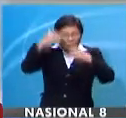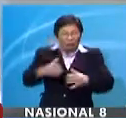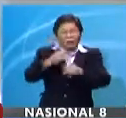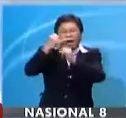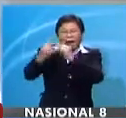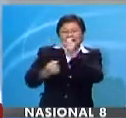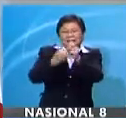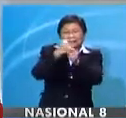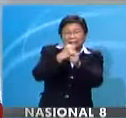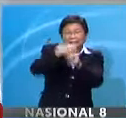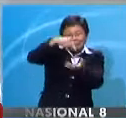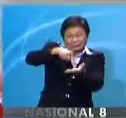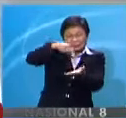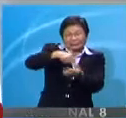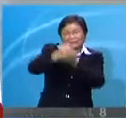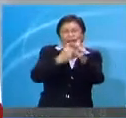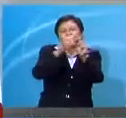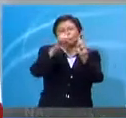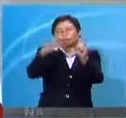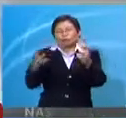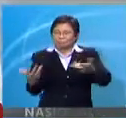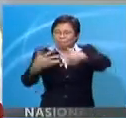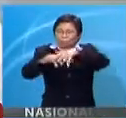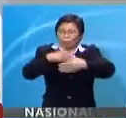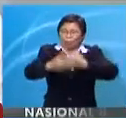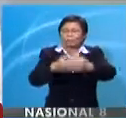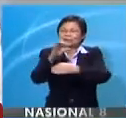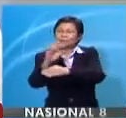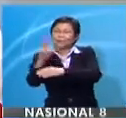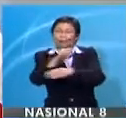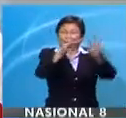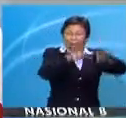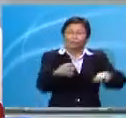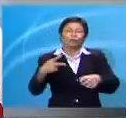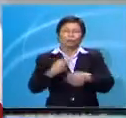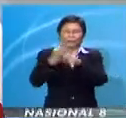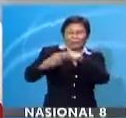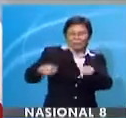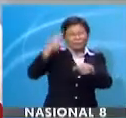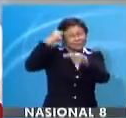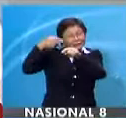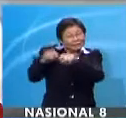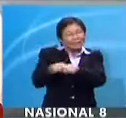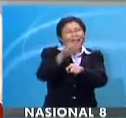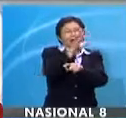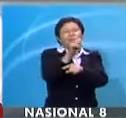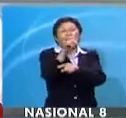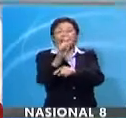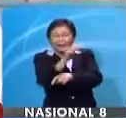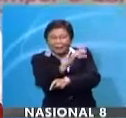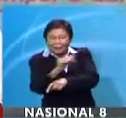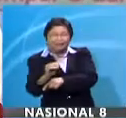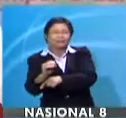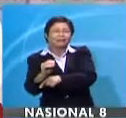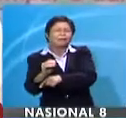stock. Where is the integration process here? Where are we with our different bilateral FTAs? And